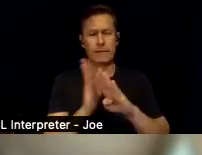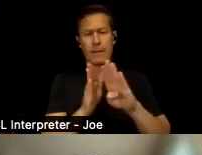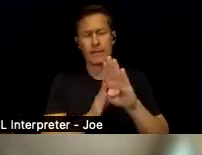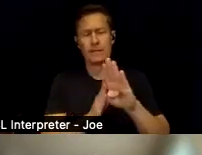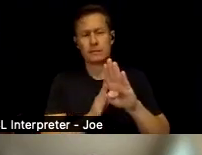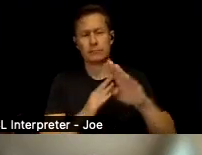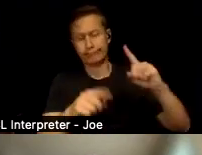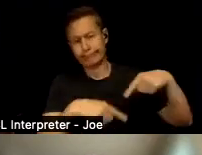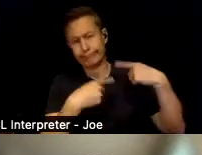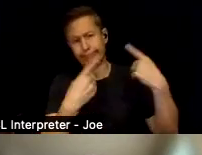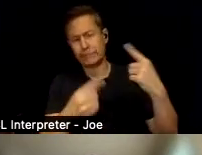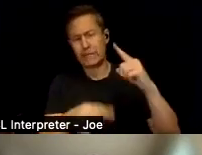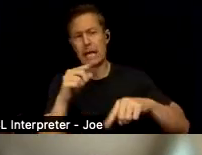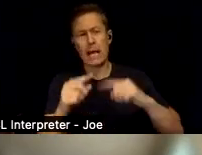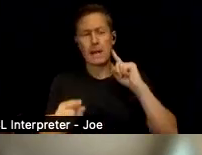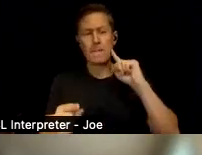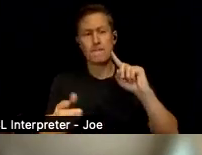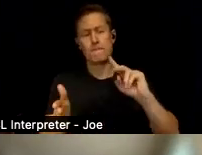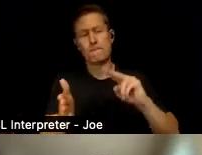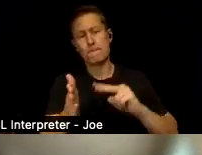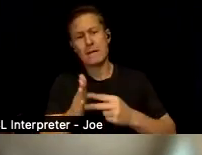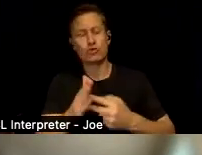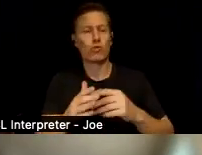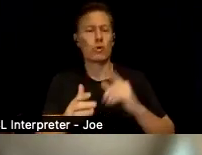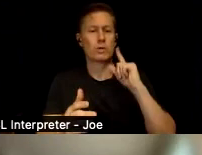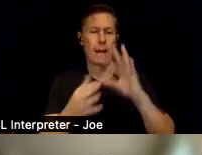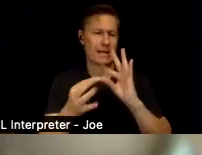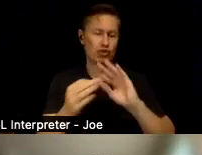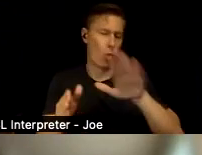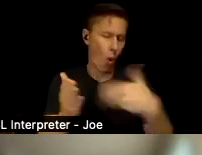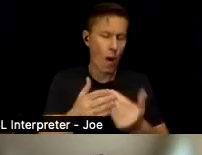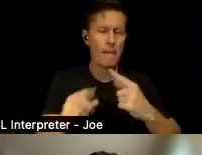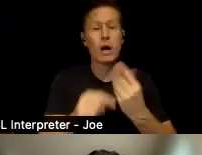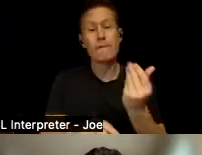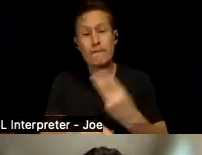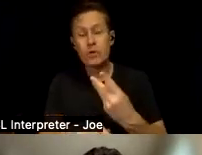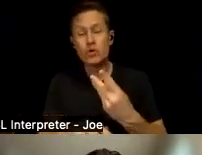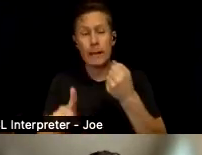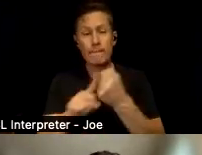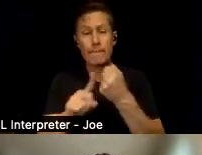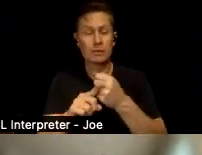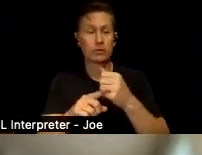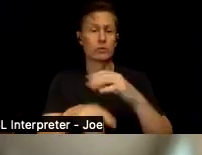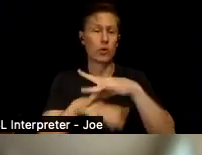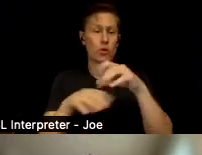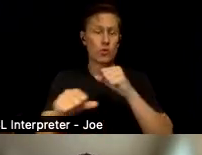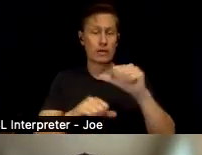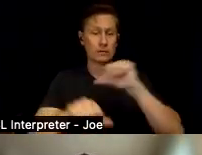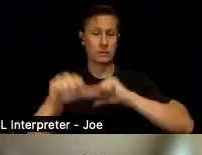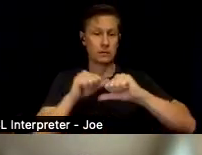mention them all. So I'll just cover a few that have impacted earthquake science. Perhaps the most important is the development of the internet